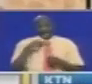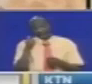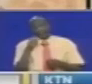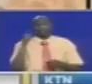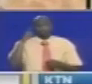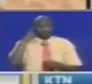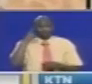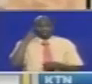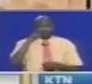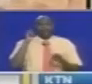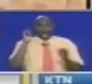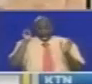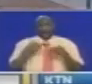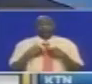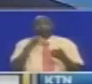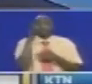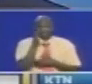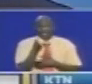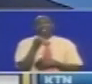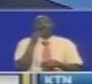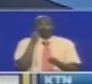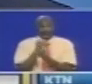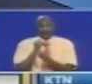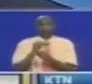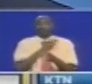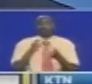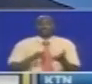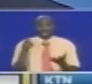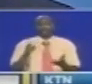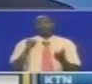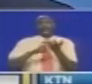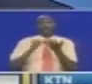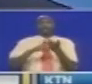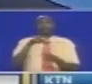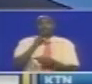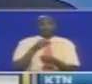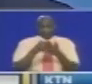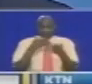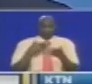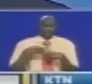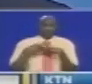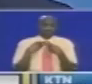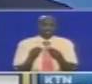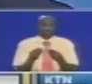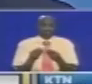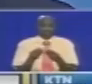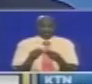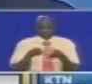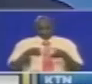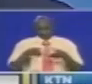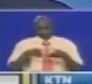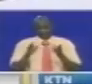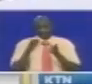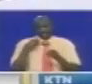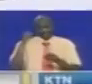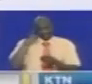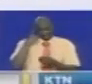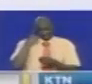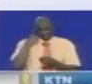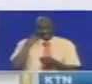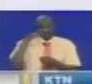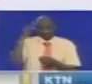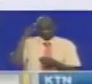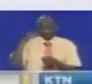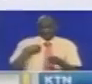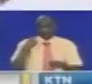to be there and do the work of the commission and tally before they could give permission. And so I think in future we need to